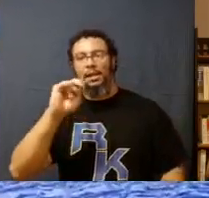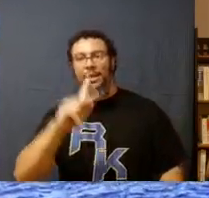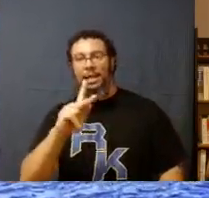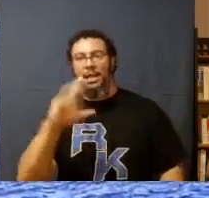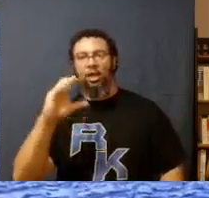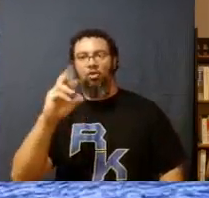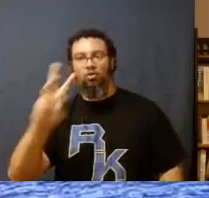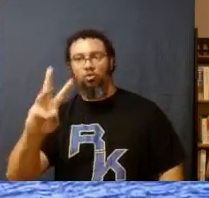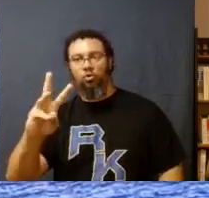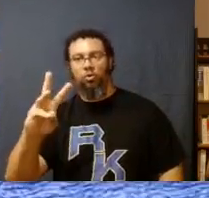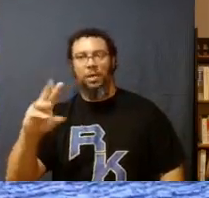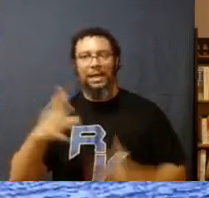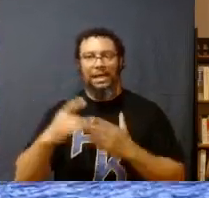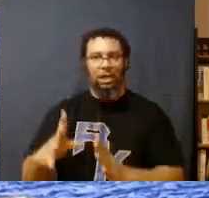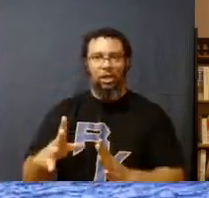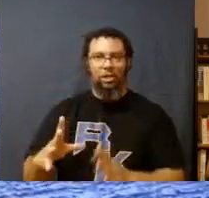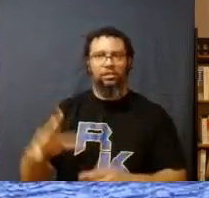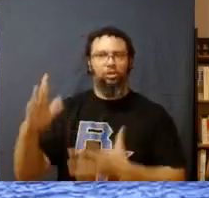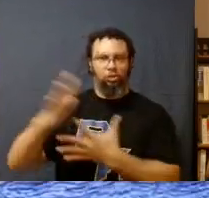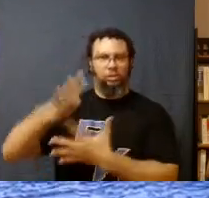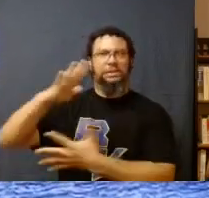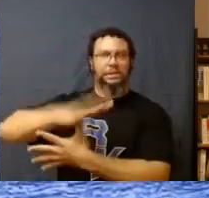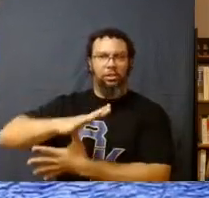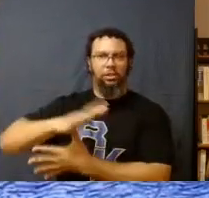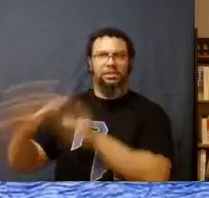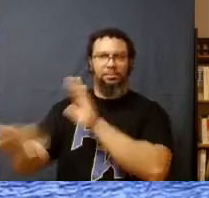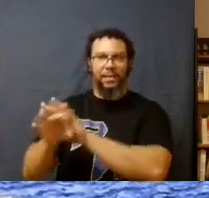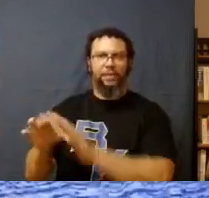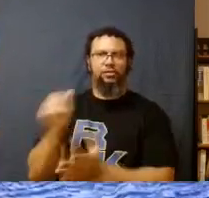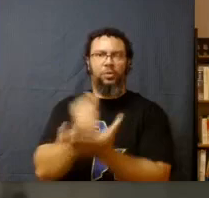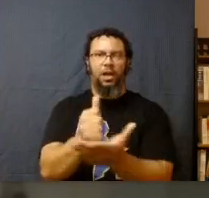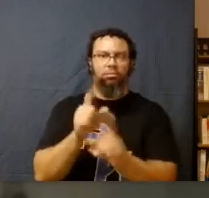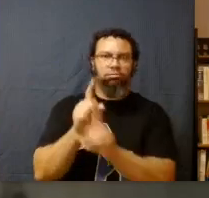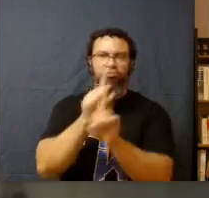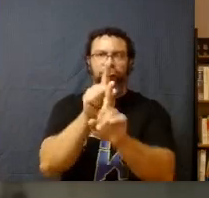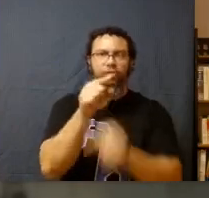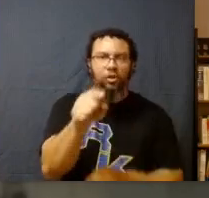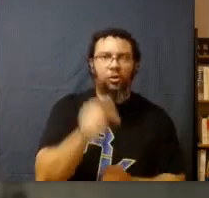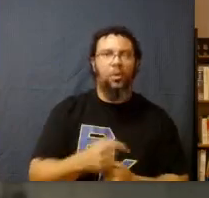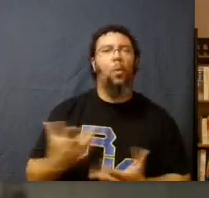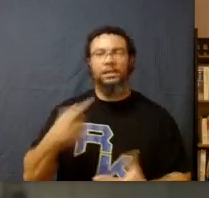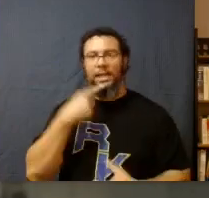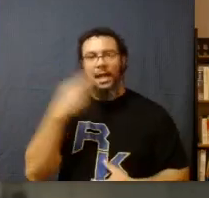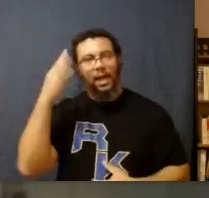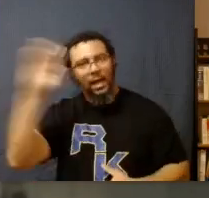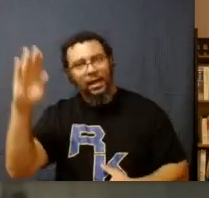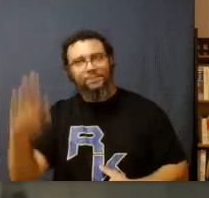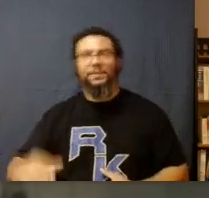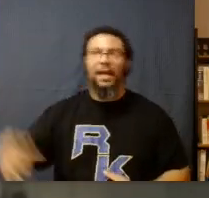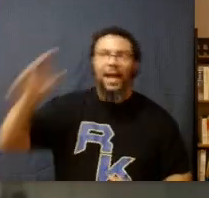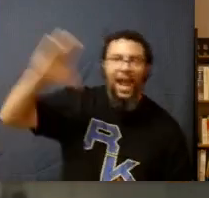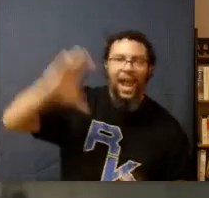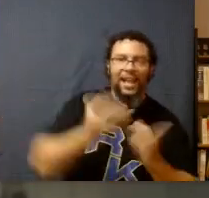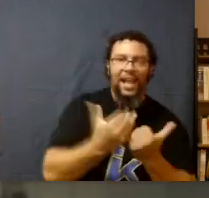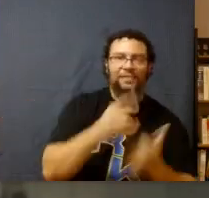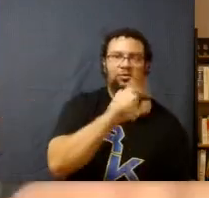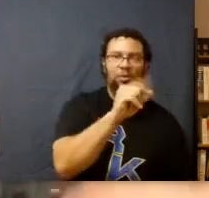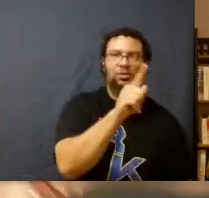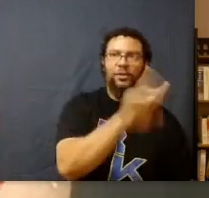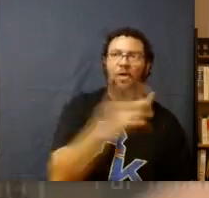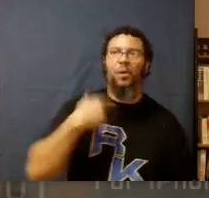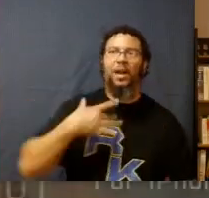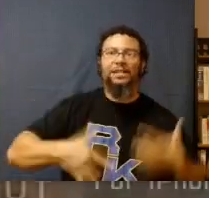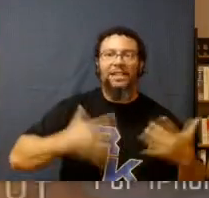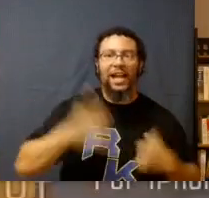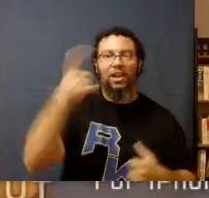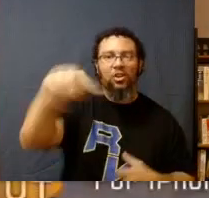who are specifically selected to welcome you to King, they want to say hi. Hey, class of 2024. We're so excited for you guys to be here.